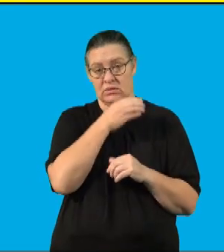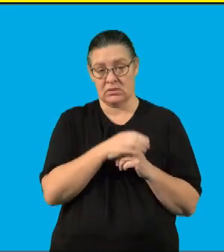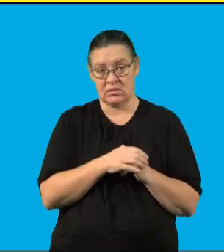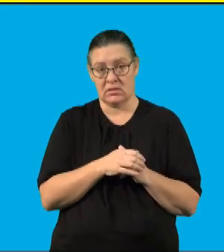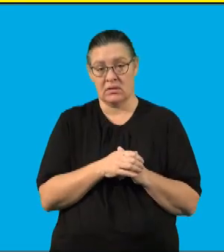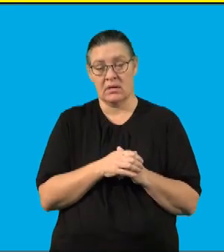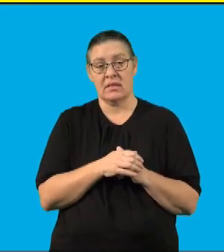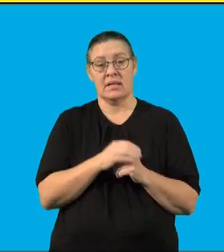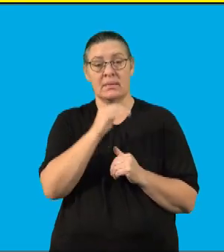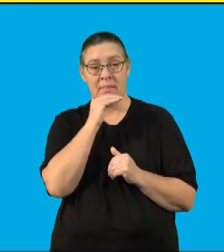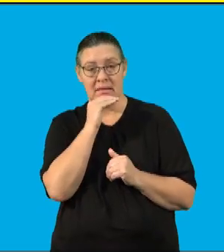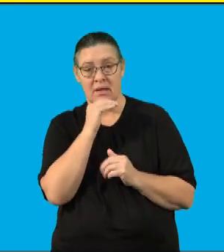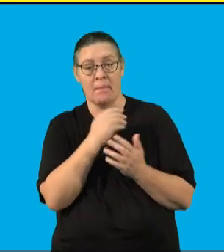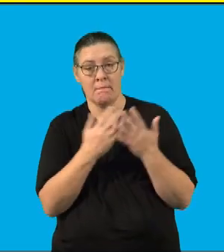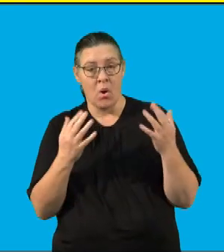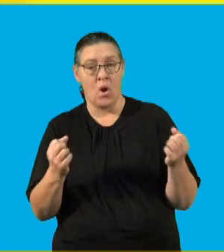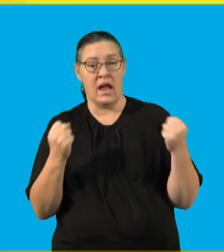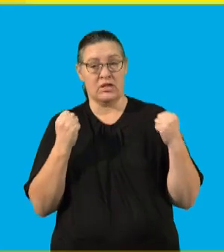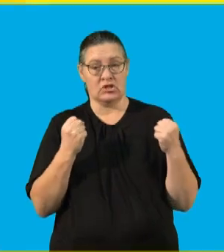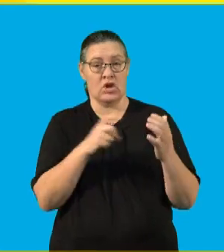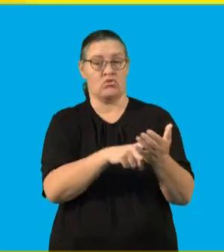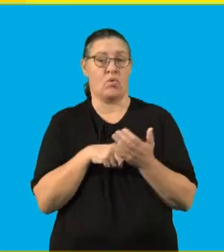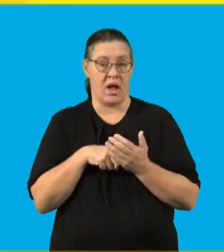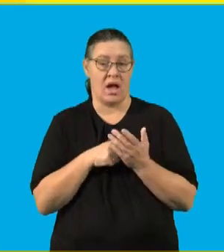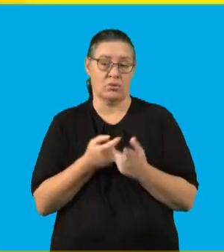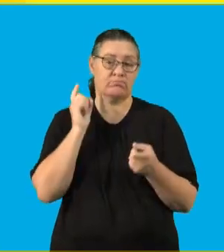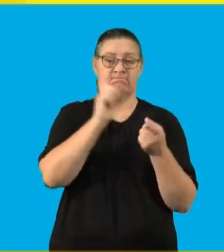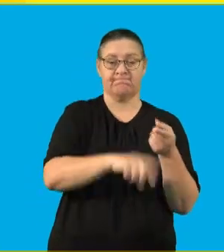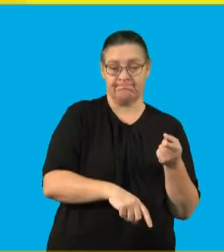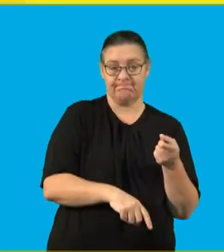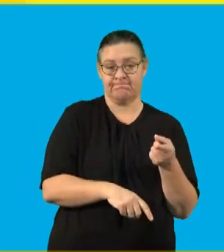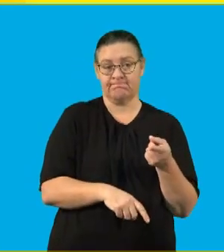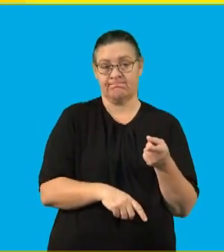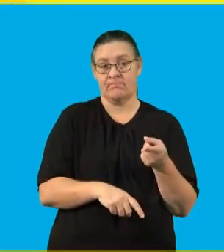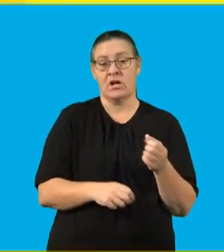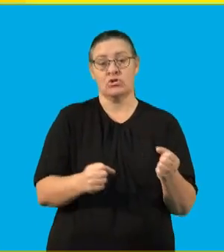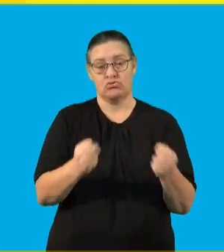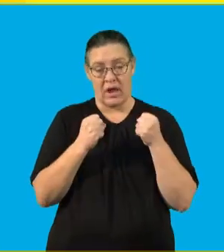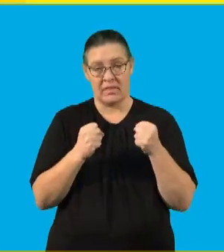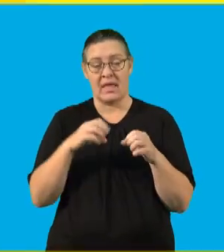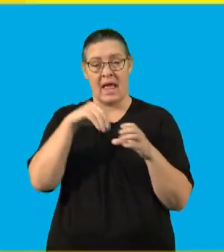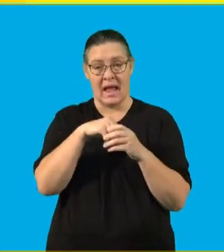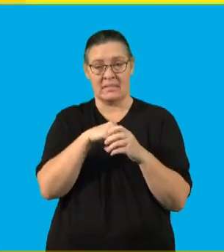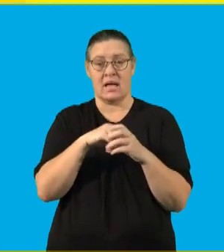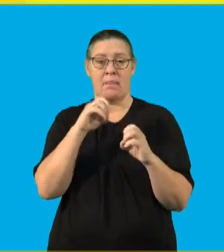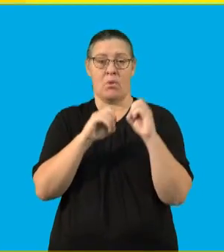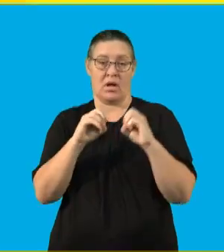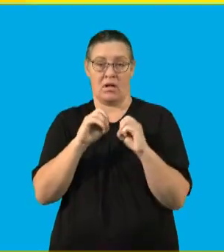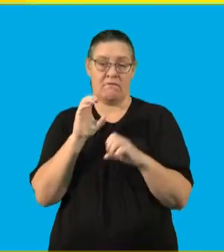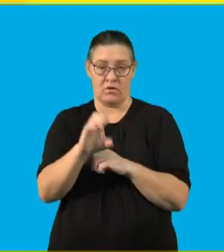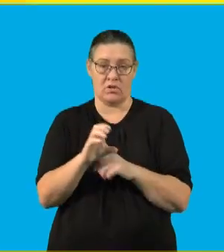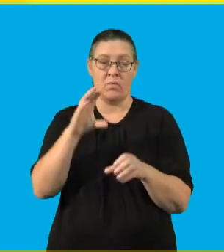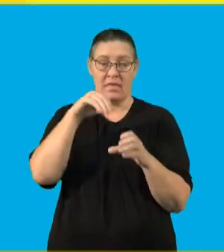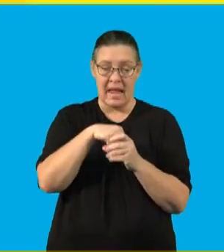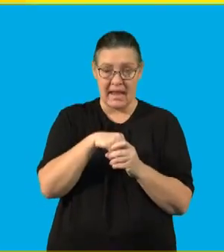the alcohols, and therefore that means more energy is going to be required to overcome the strength of the intermolecular